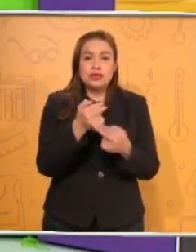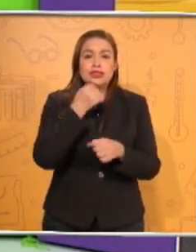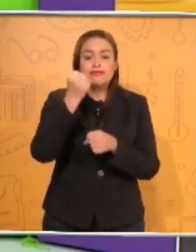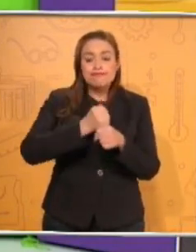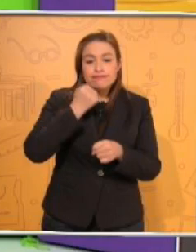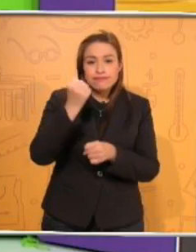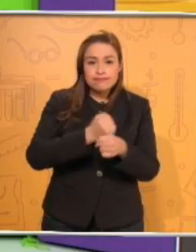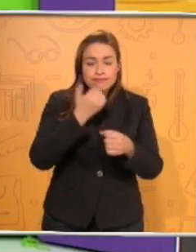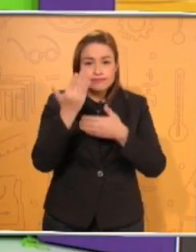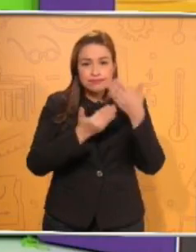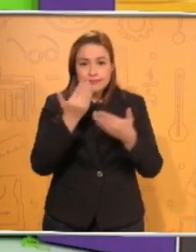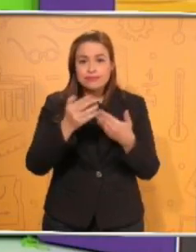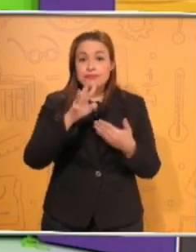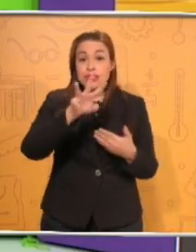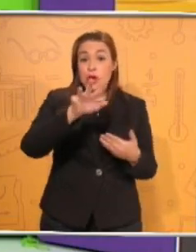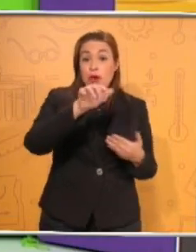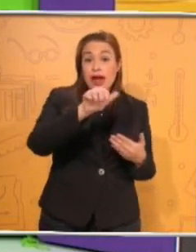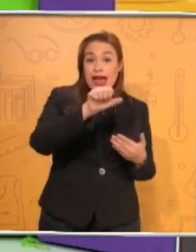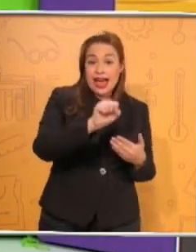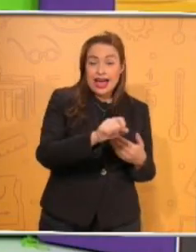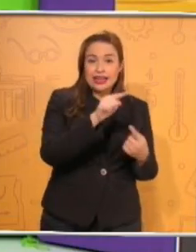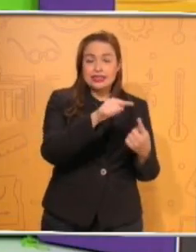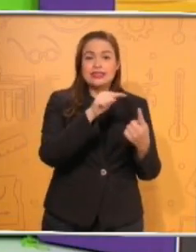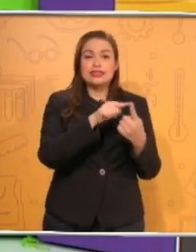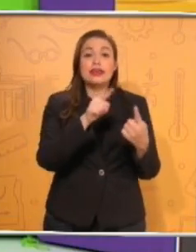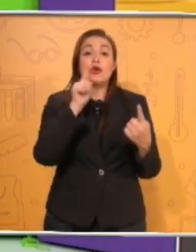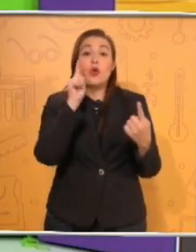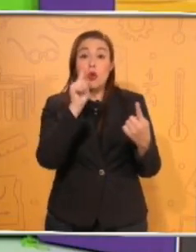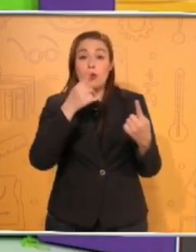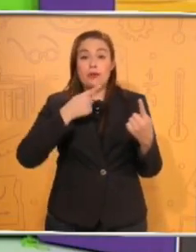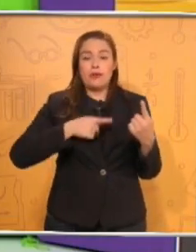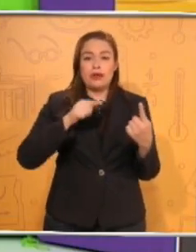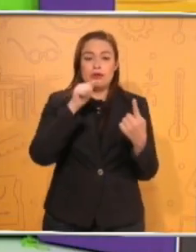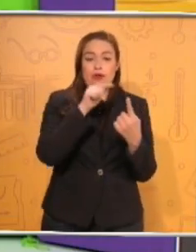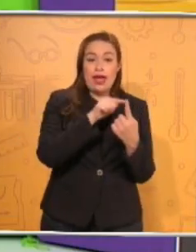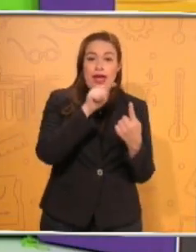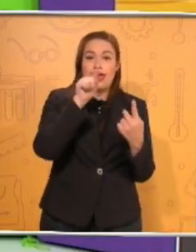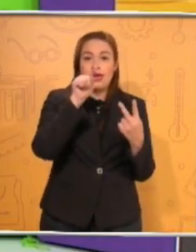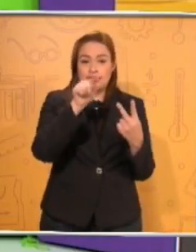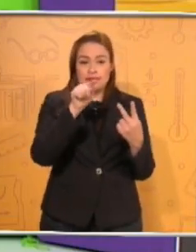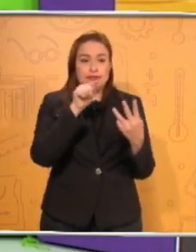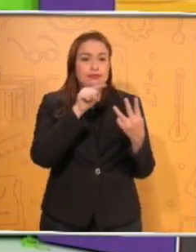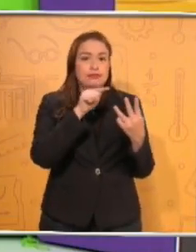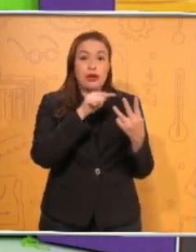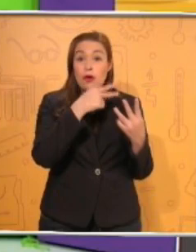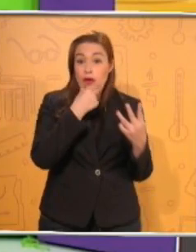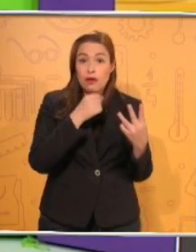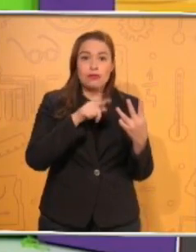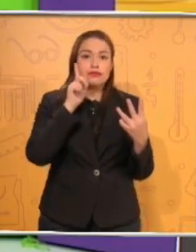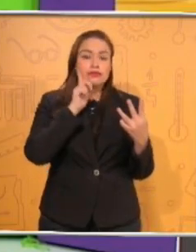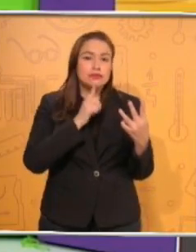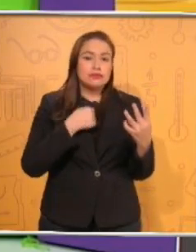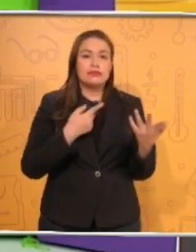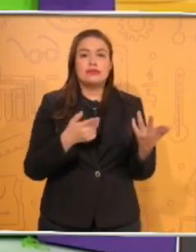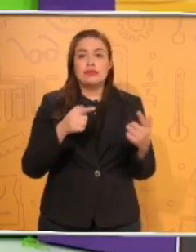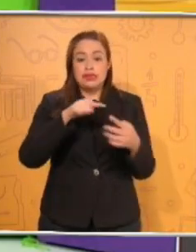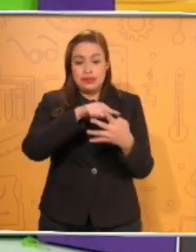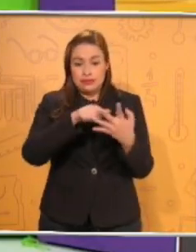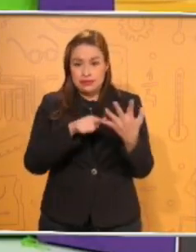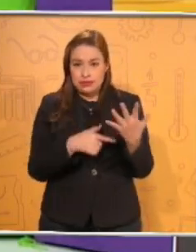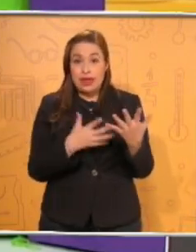practice. That is, I was, he was, she was, or it was. You were, we were, and they